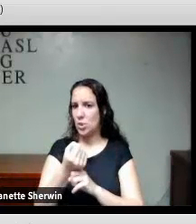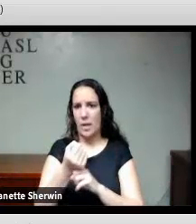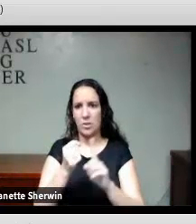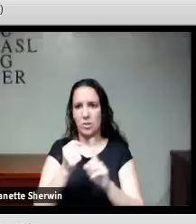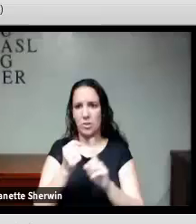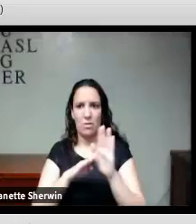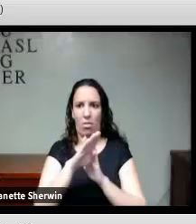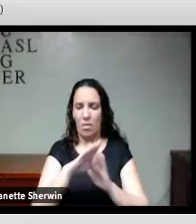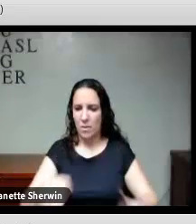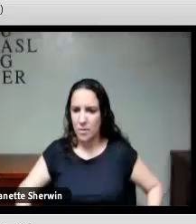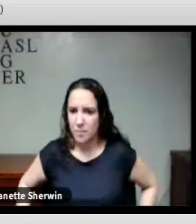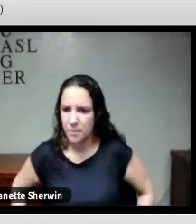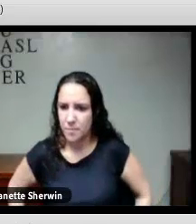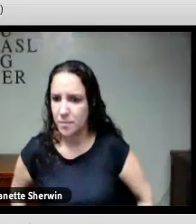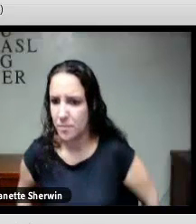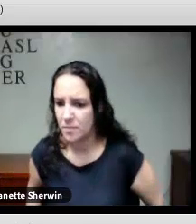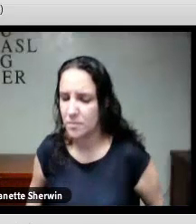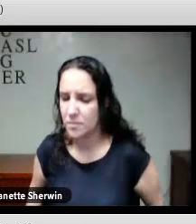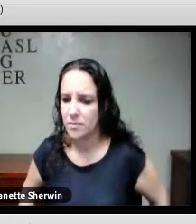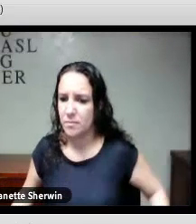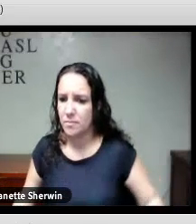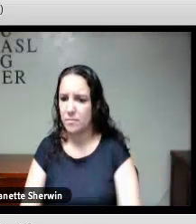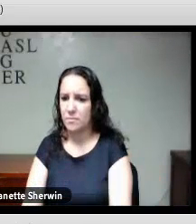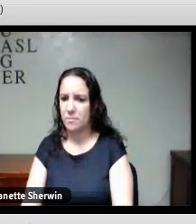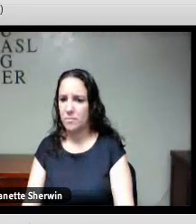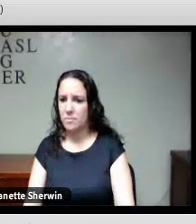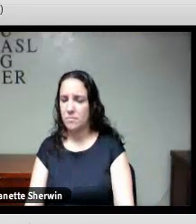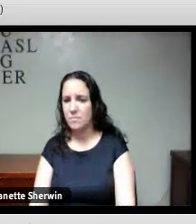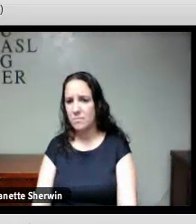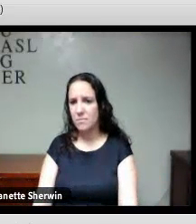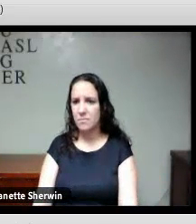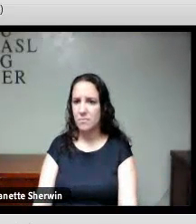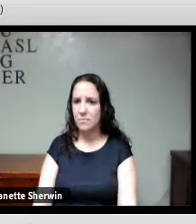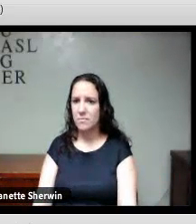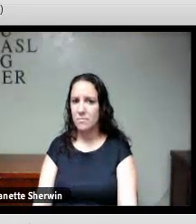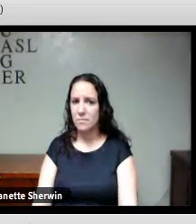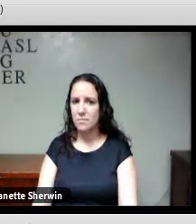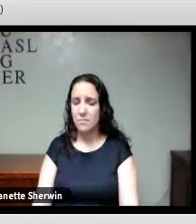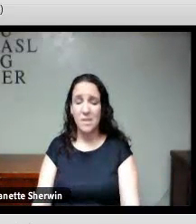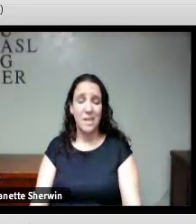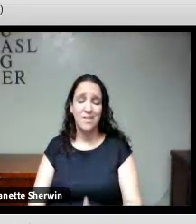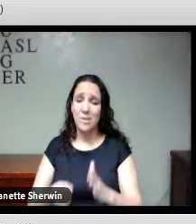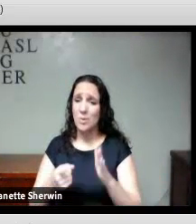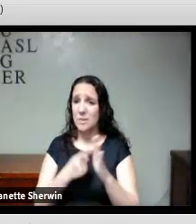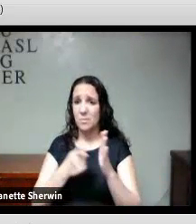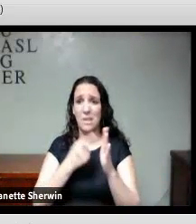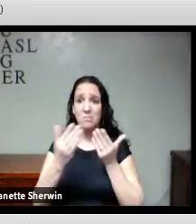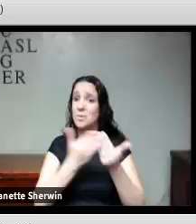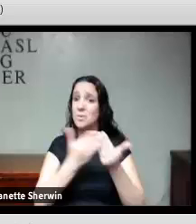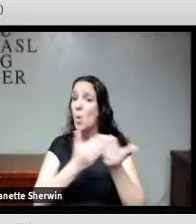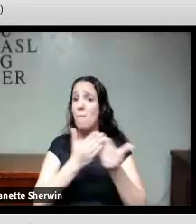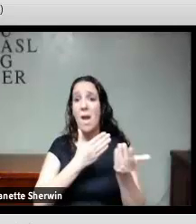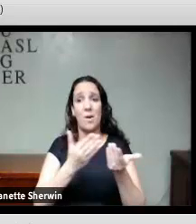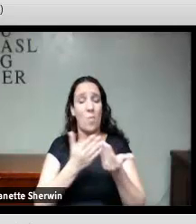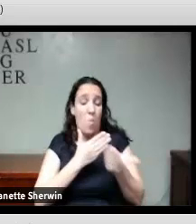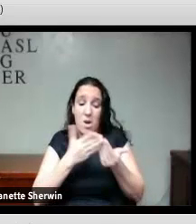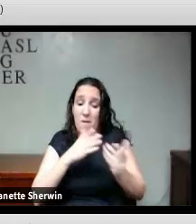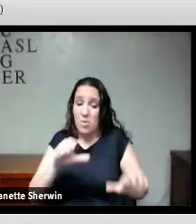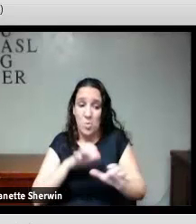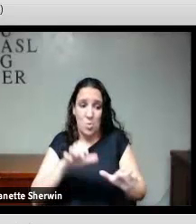again, a little bit of a honesty check here. There are times that no matter what we do, it will escalate, aren't